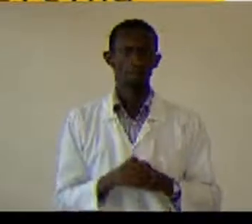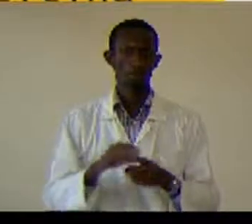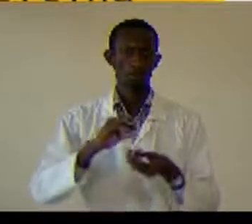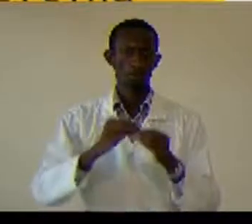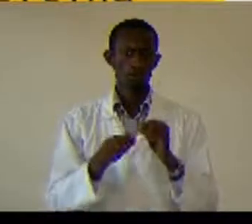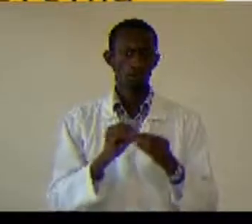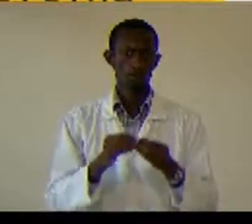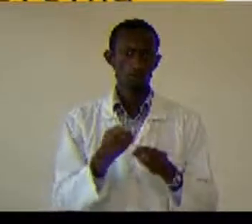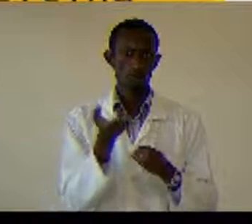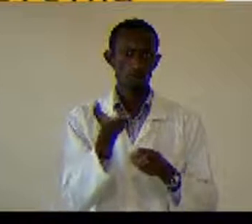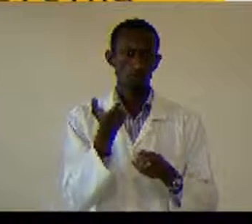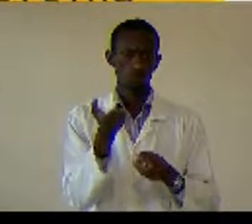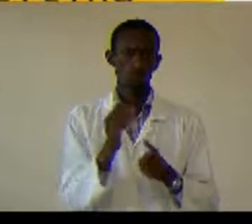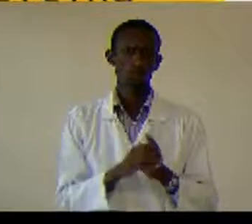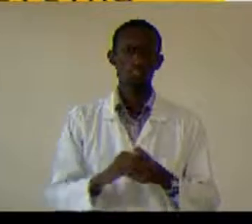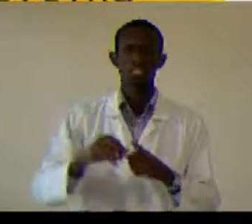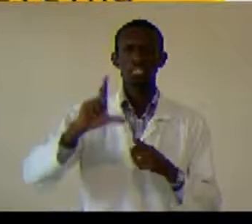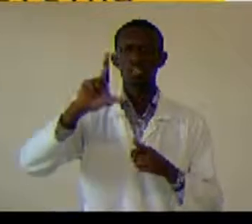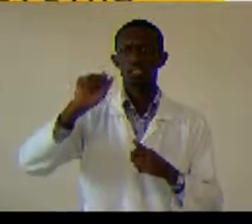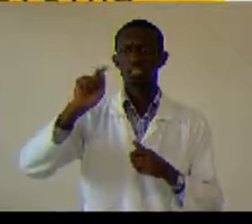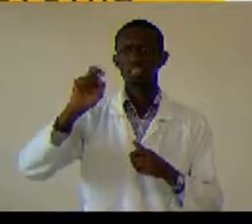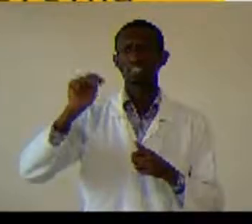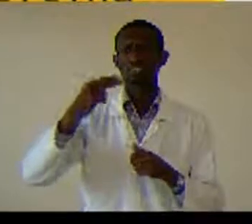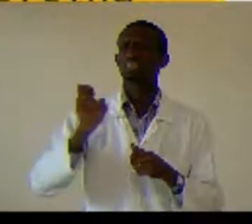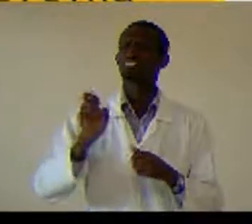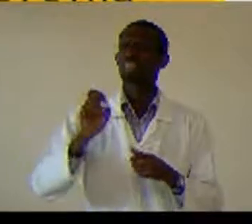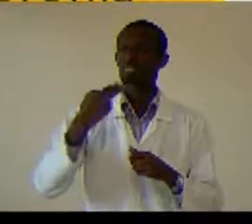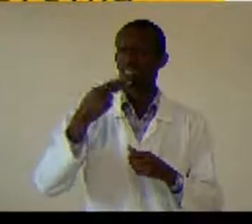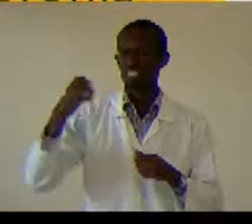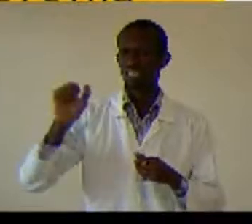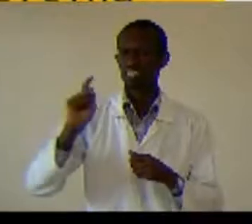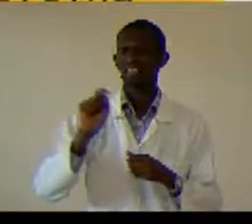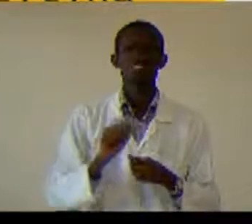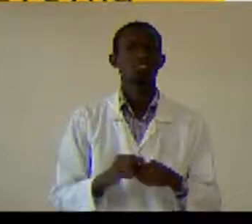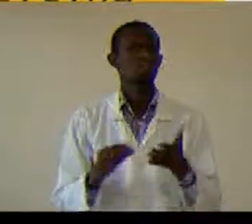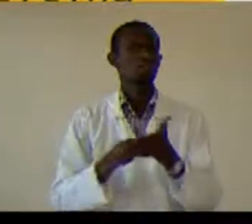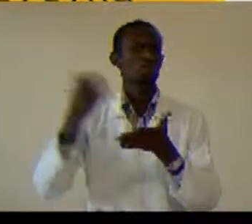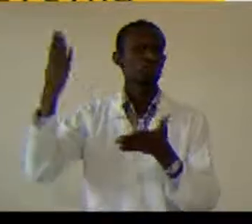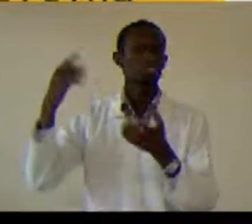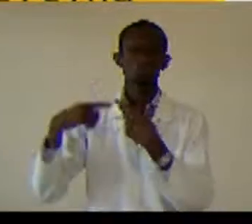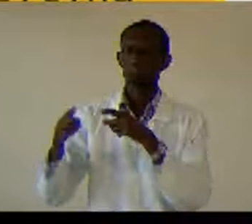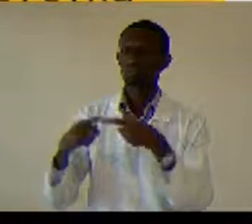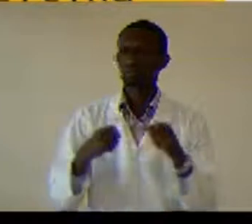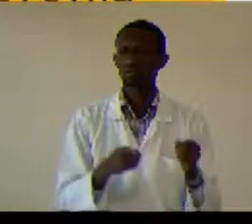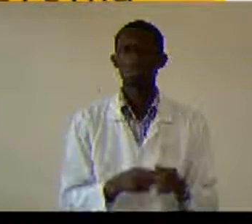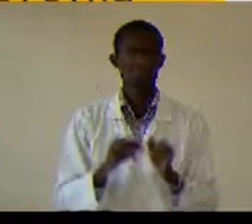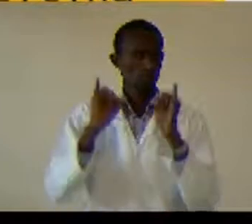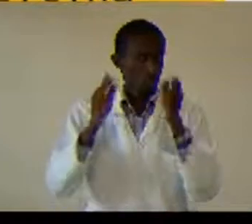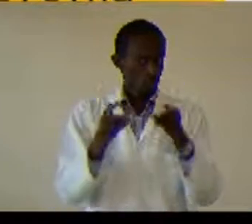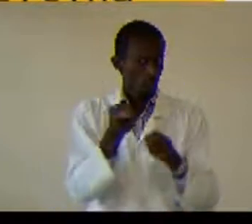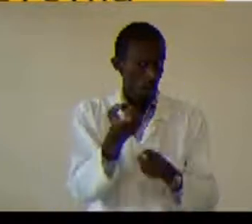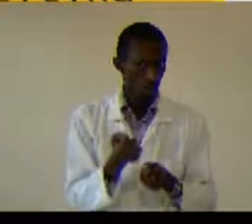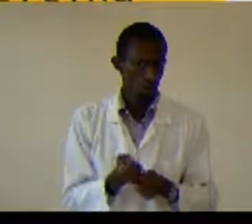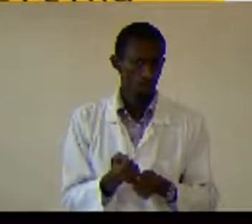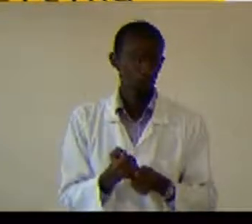different specific latent heats. The values are different, because if you have ice, which is solid, and you want